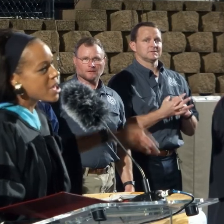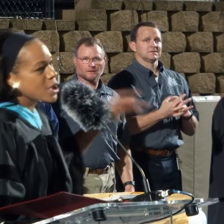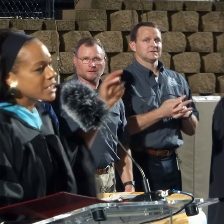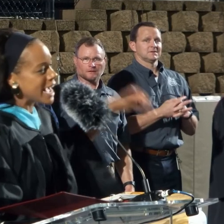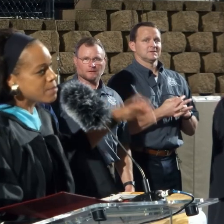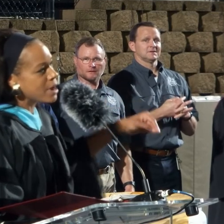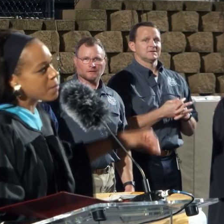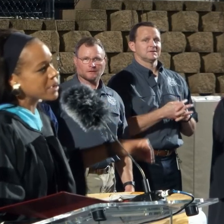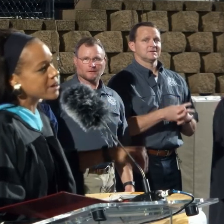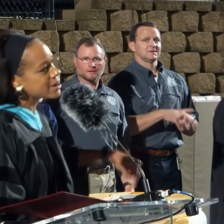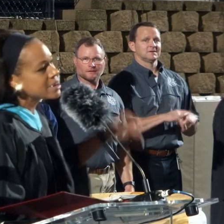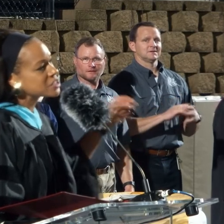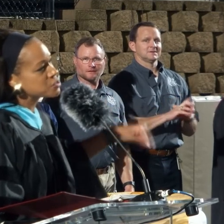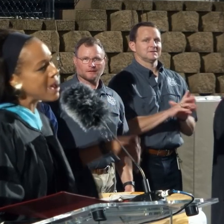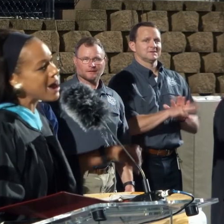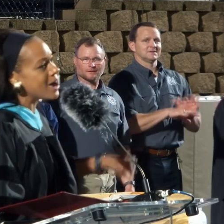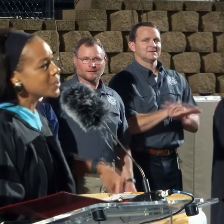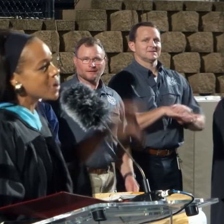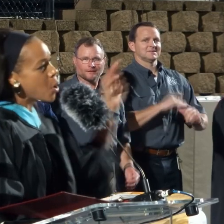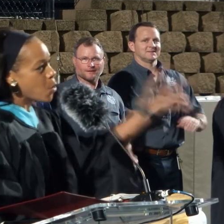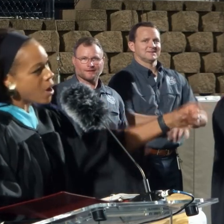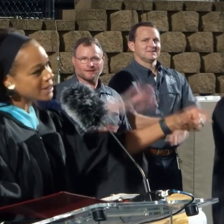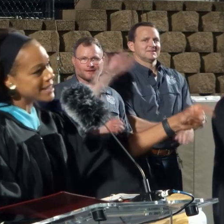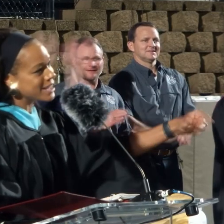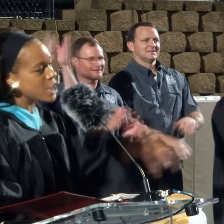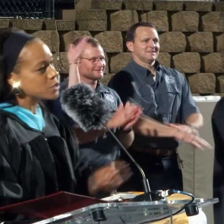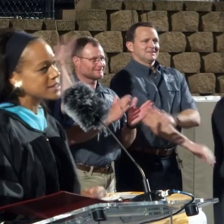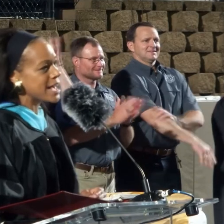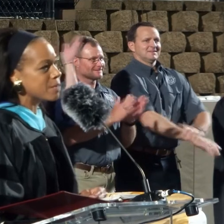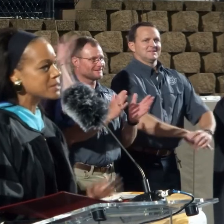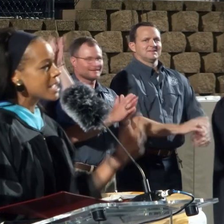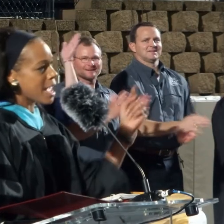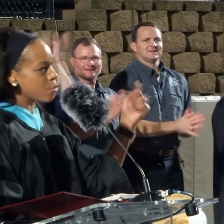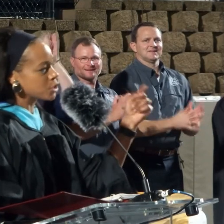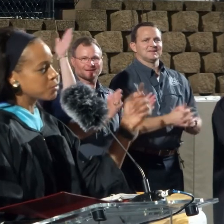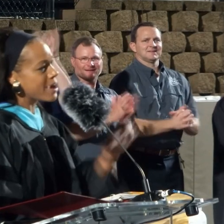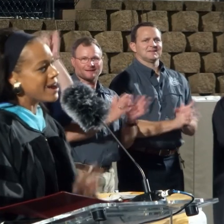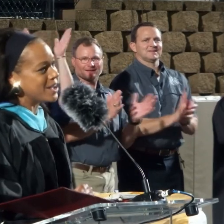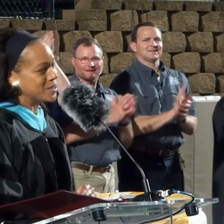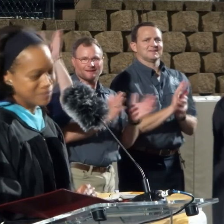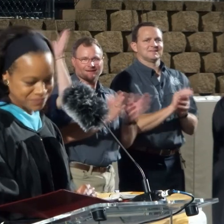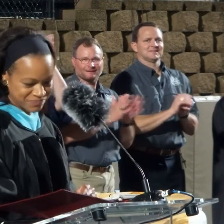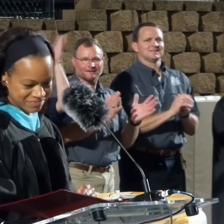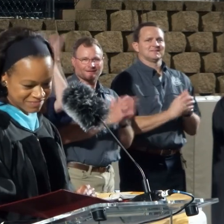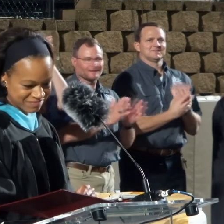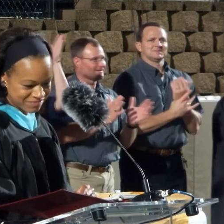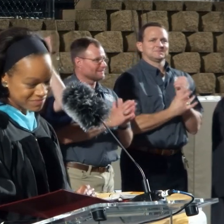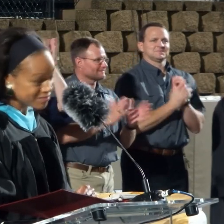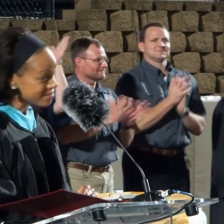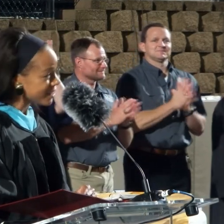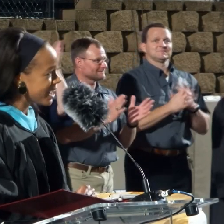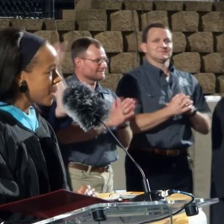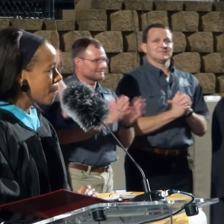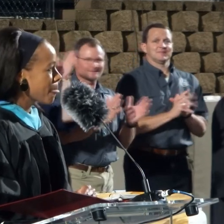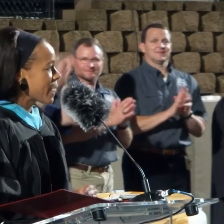up. Came up here, smiled, walked down those steps, and was proud.